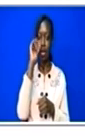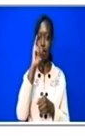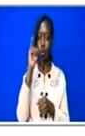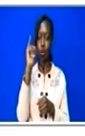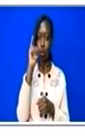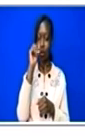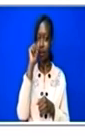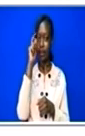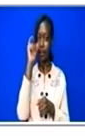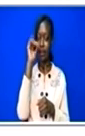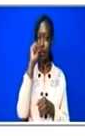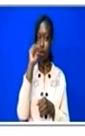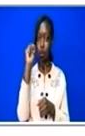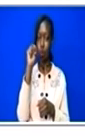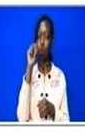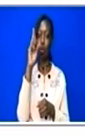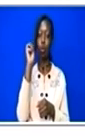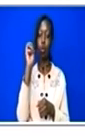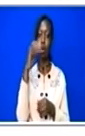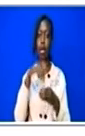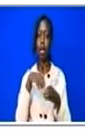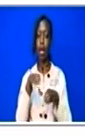in animals, it helps